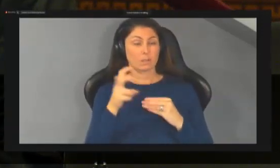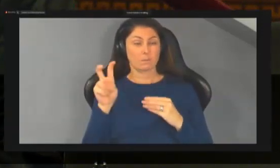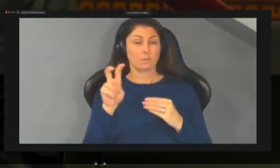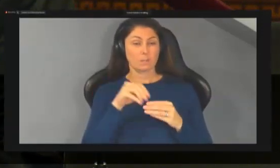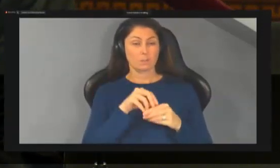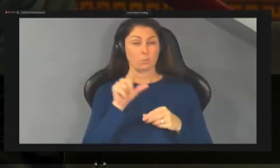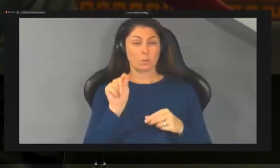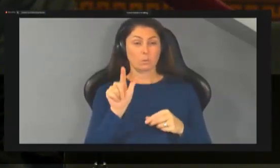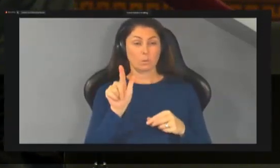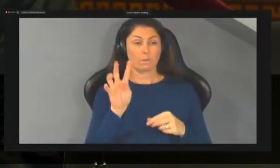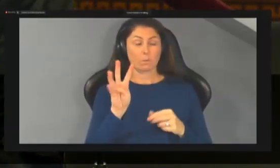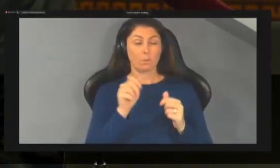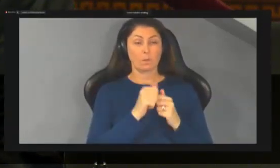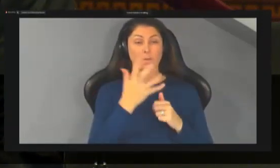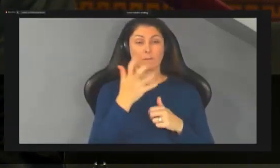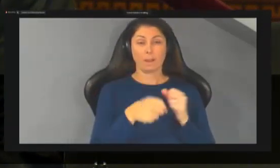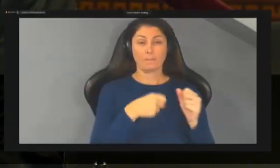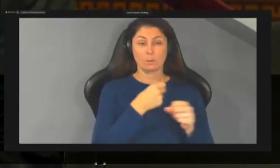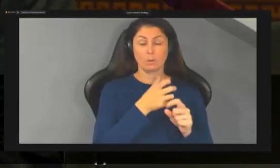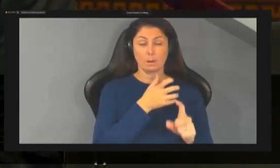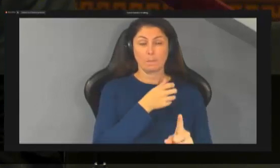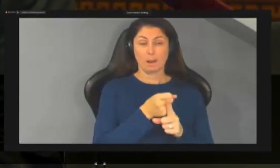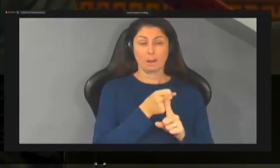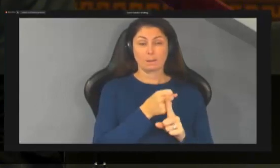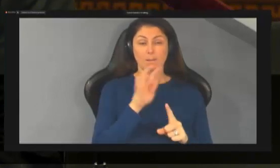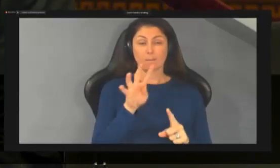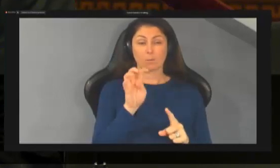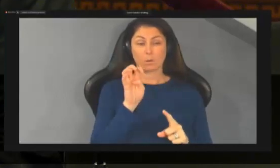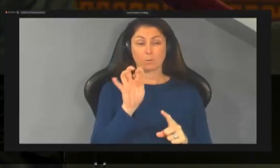2024, and with a five-year impact of